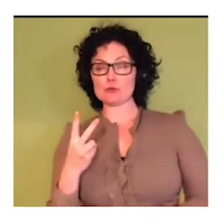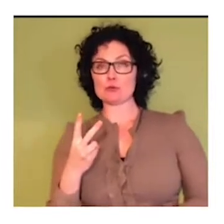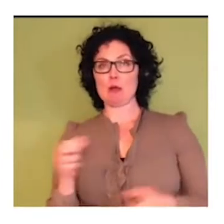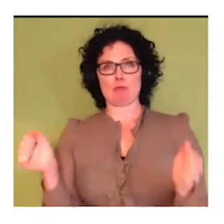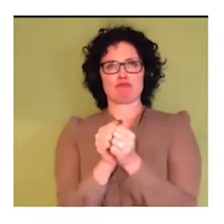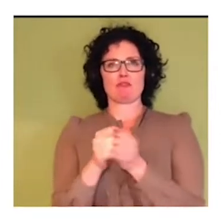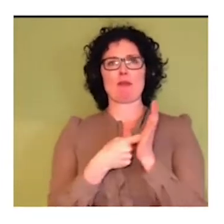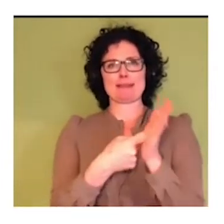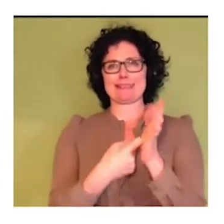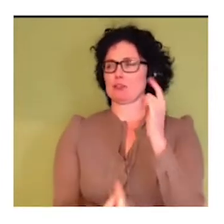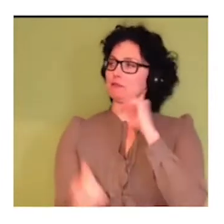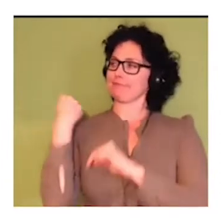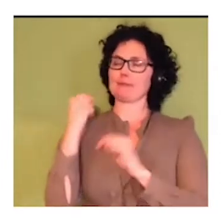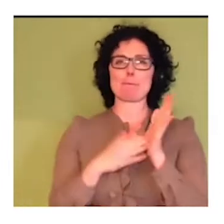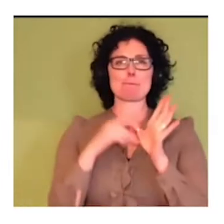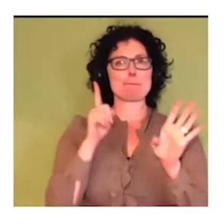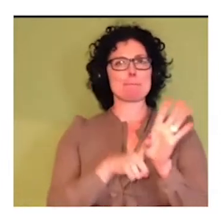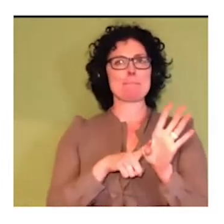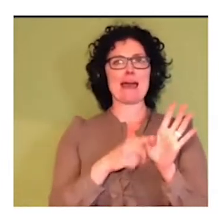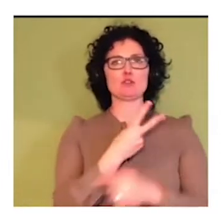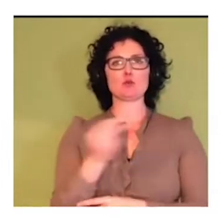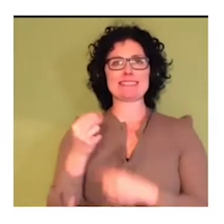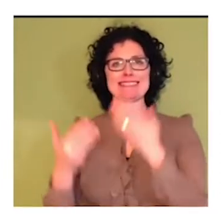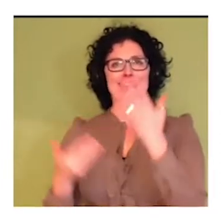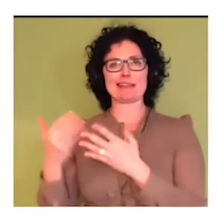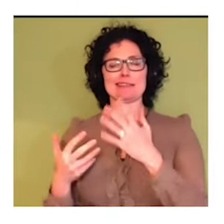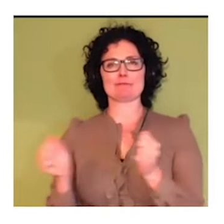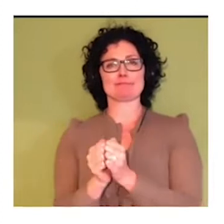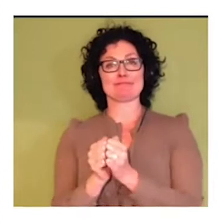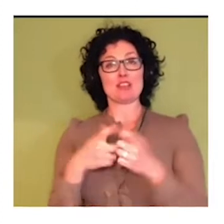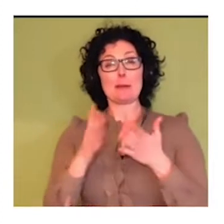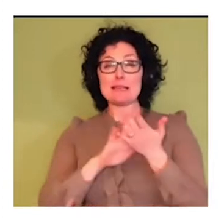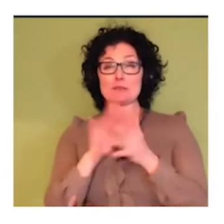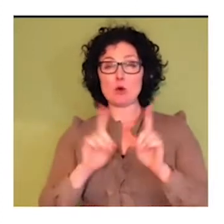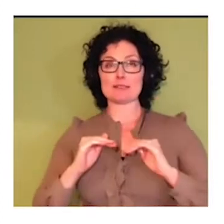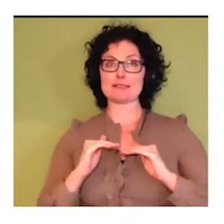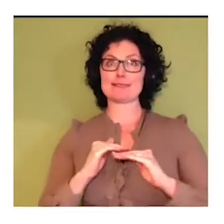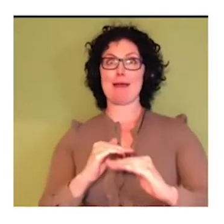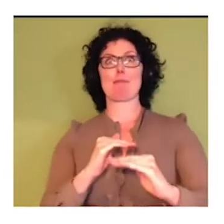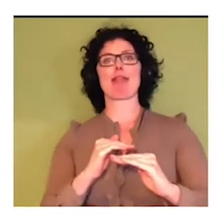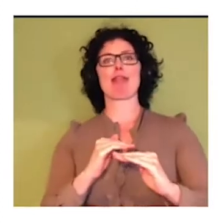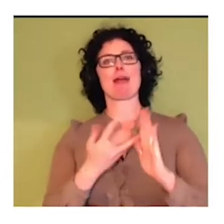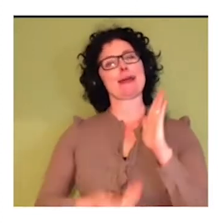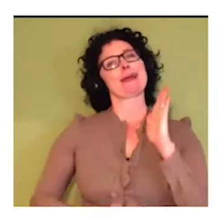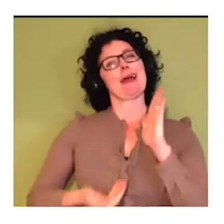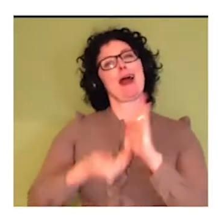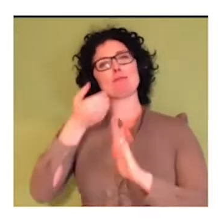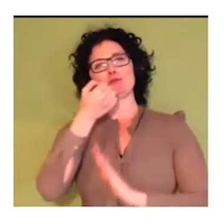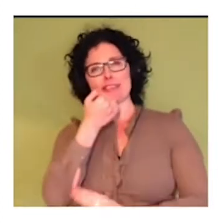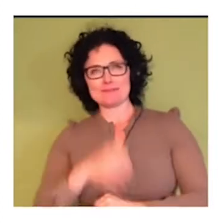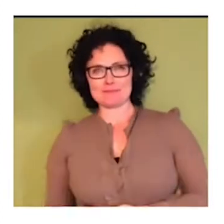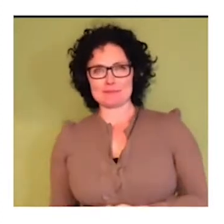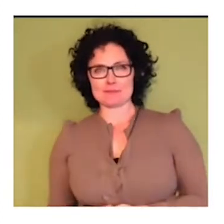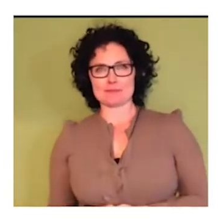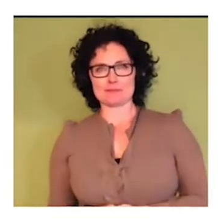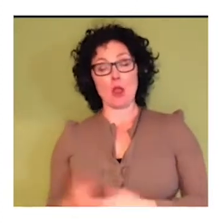May 2019. So it's stable and it's up to date. And part of that recommendation is